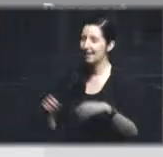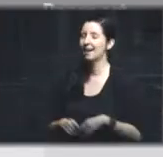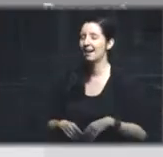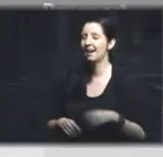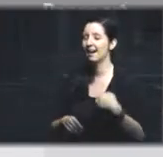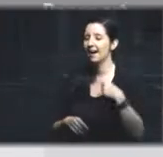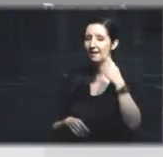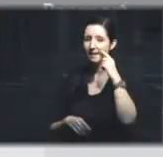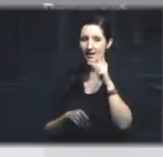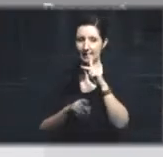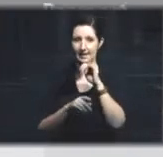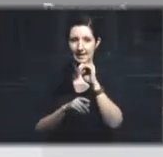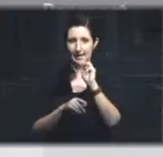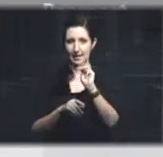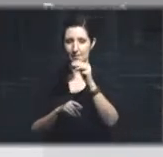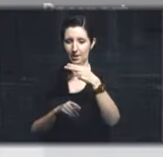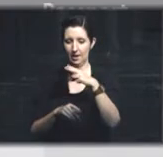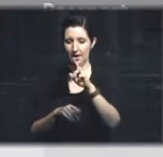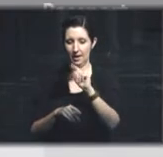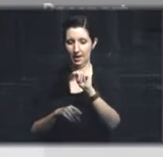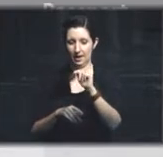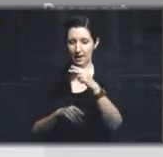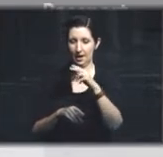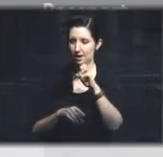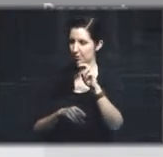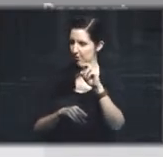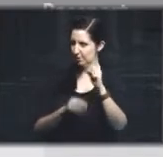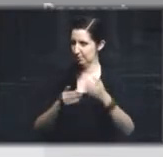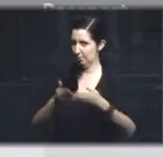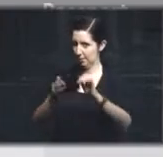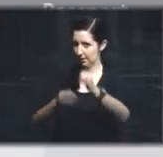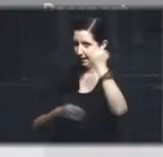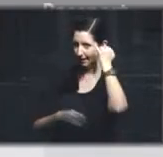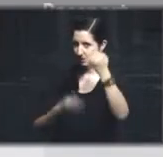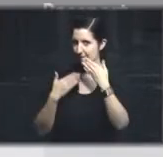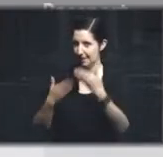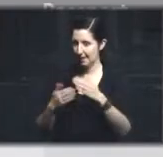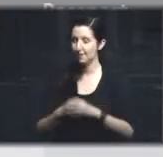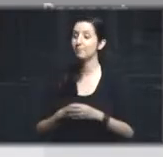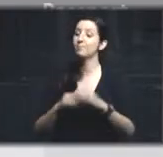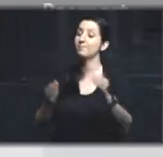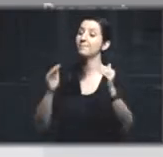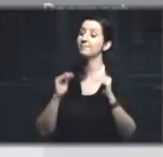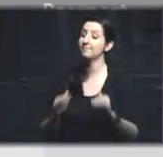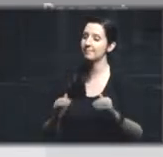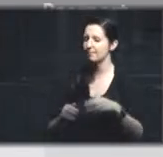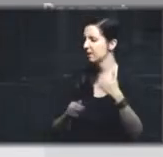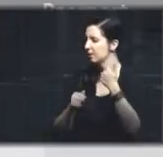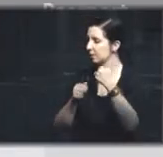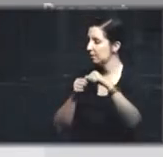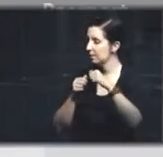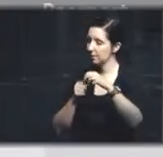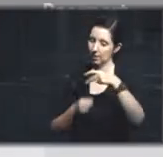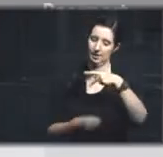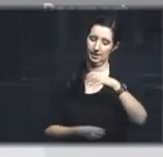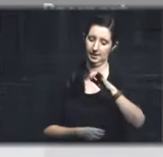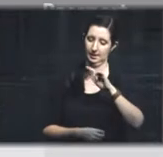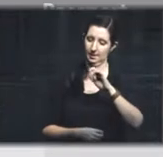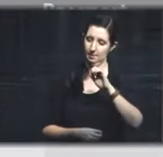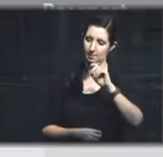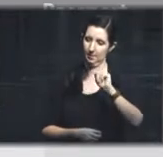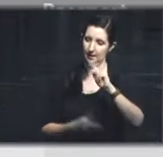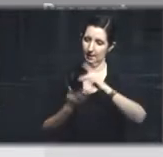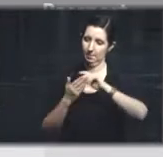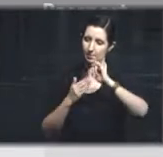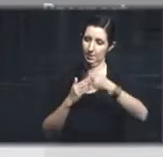that. Thank you. And last, we have Passport for Completion. You know, when we do the pilot project program, remember the comment about leadership doesn't have a